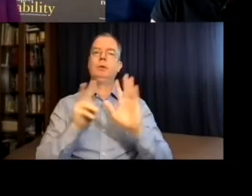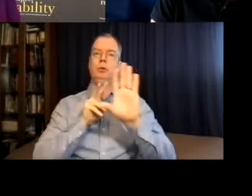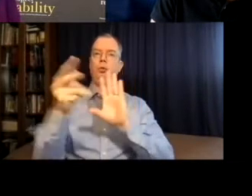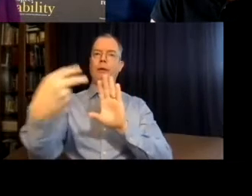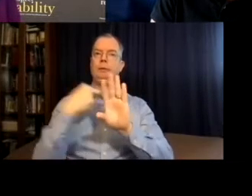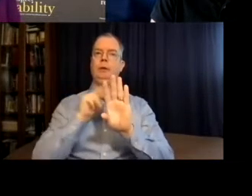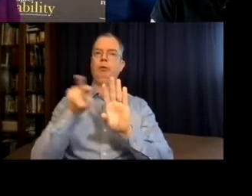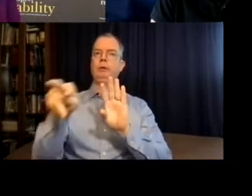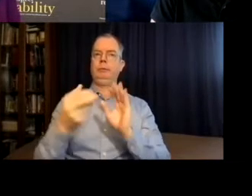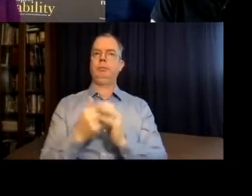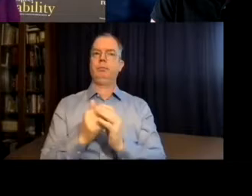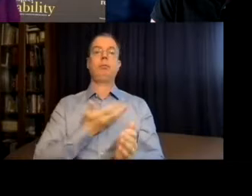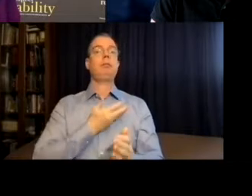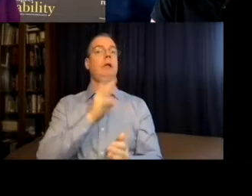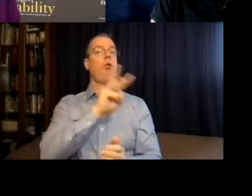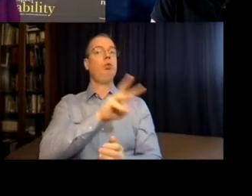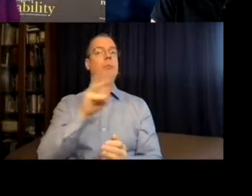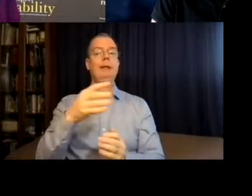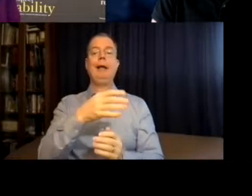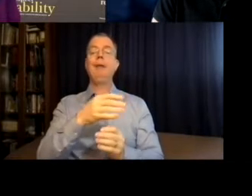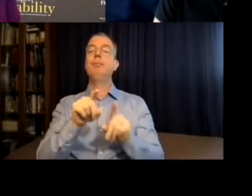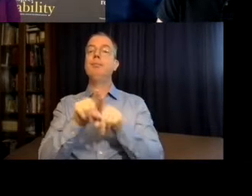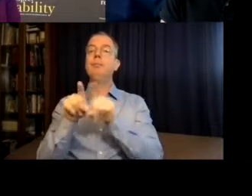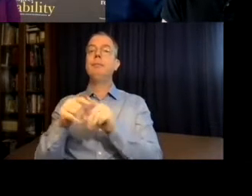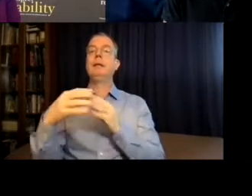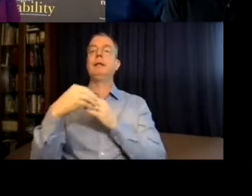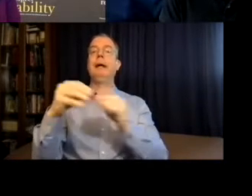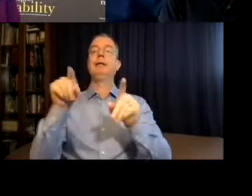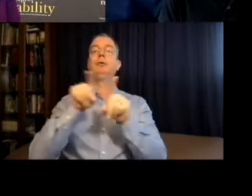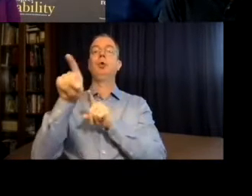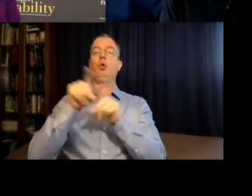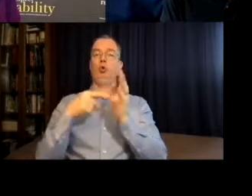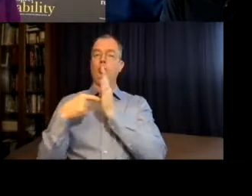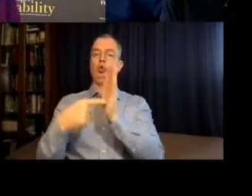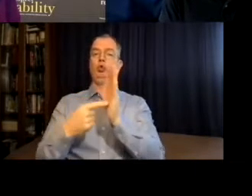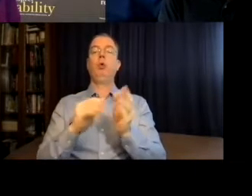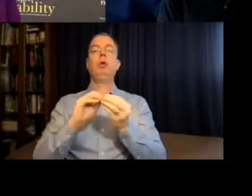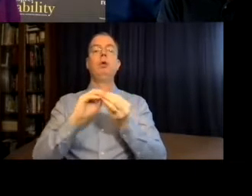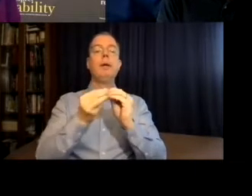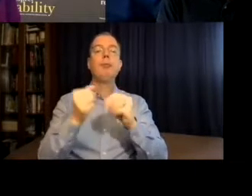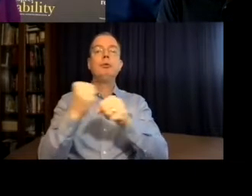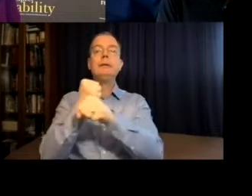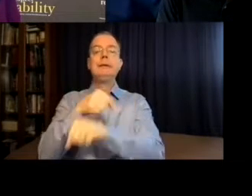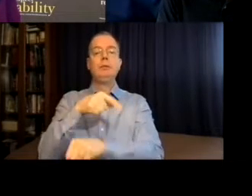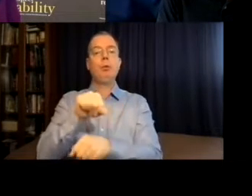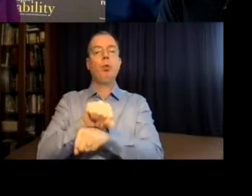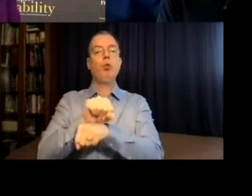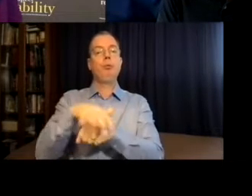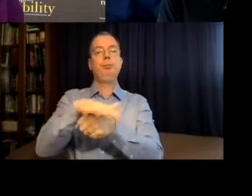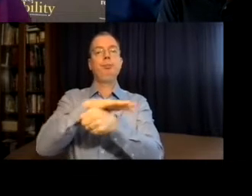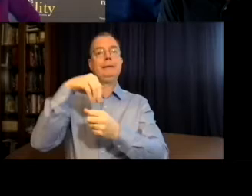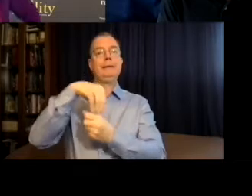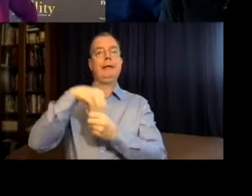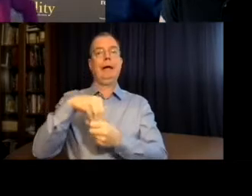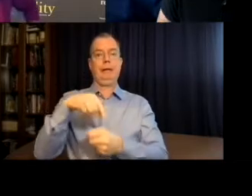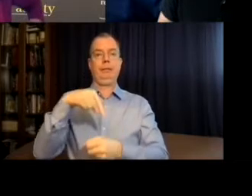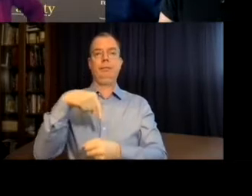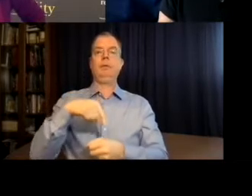Another one of our values is transparency. We put on our website and on GuideStar what our demographics are for our organization.